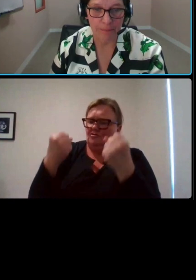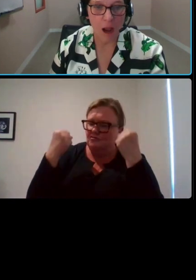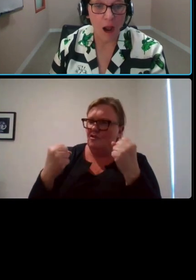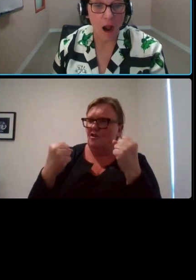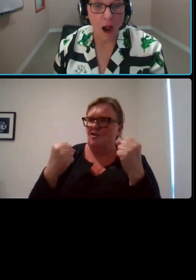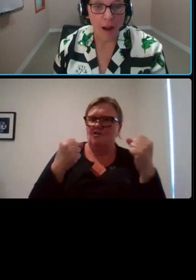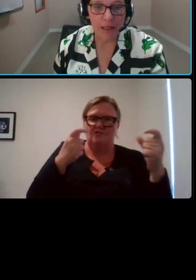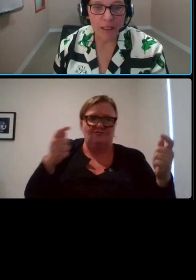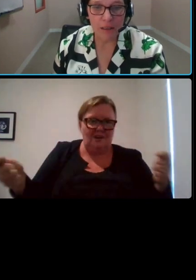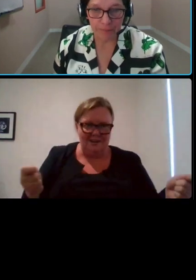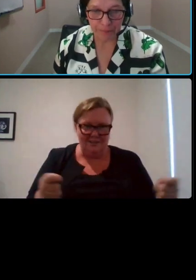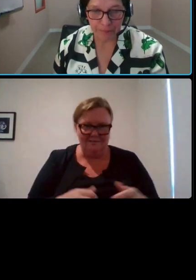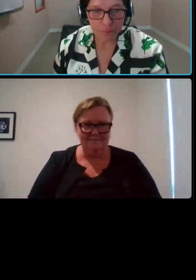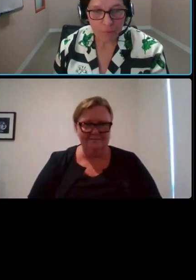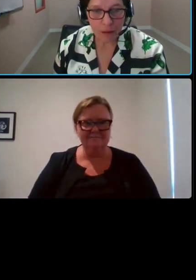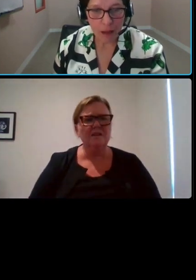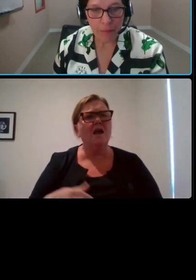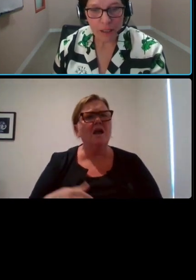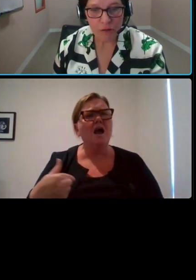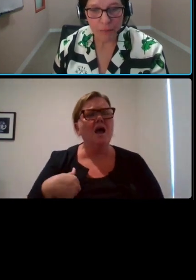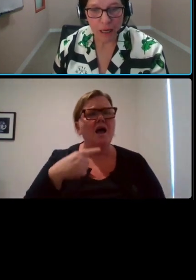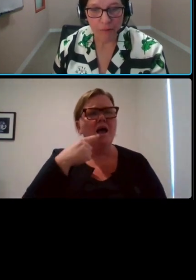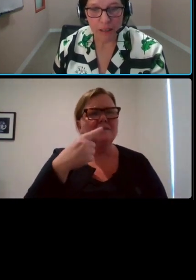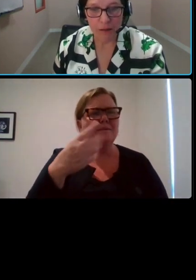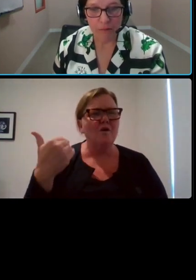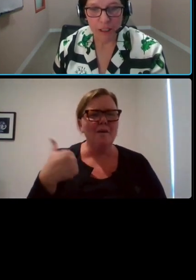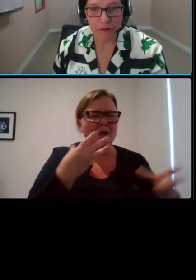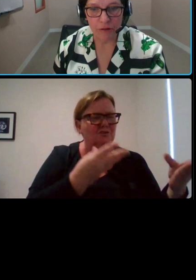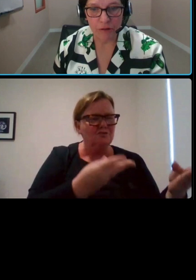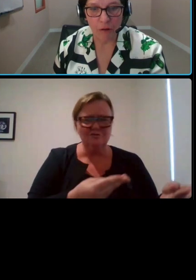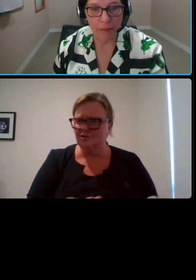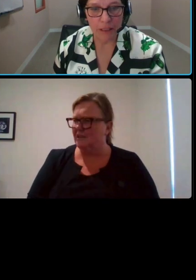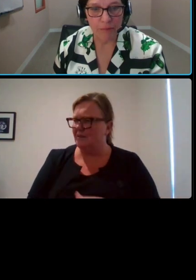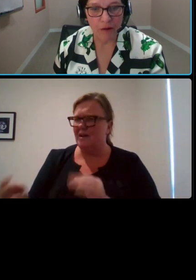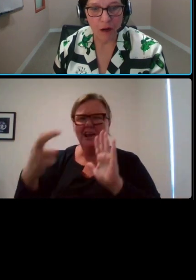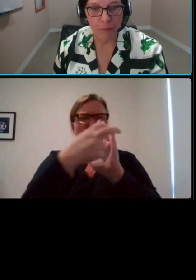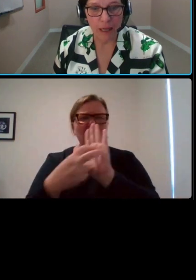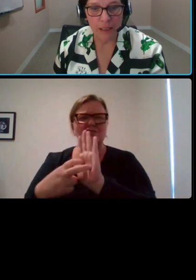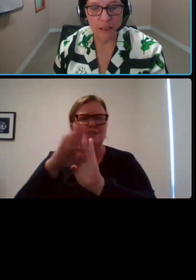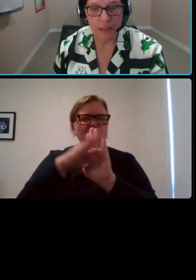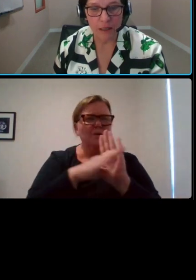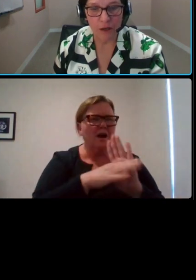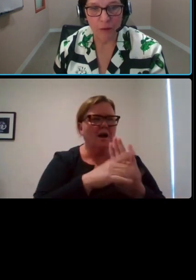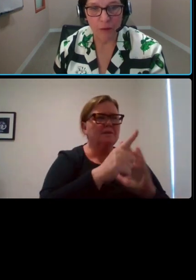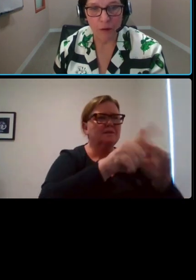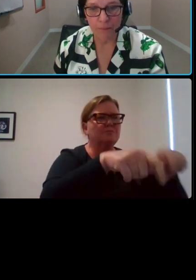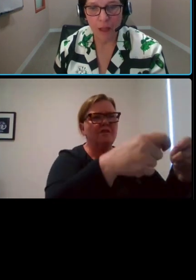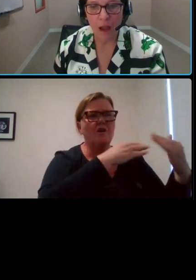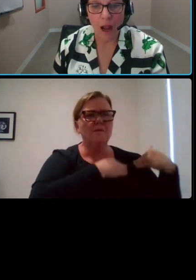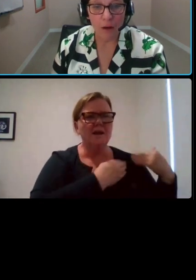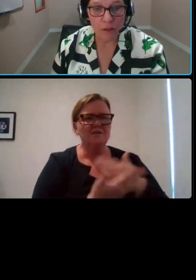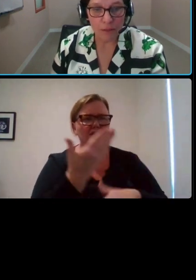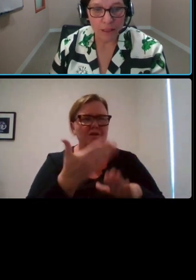regulation. I mentioned about streamlining registration requirements and provider obligations under the new